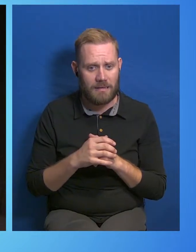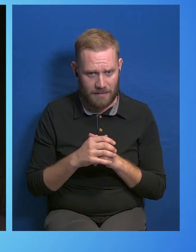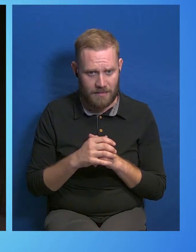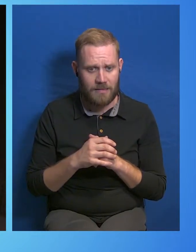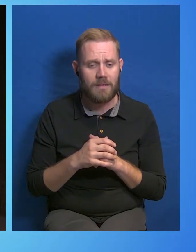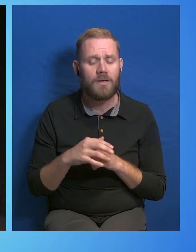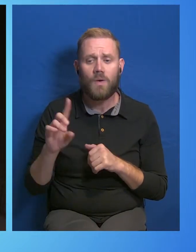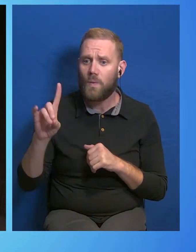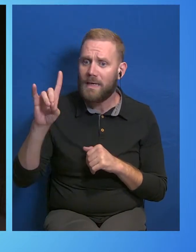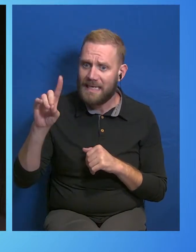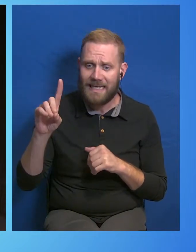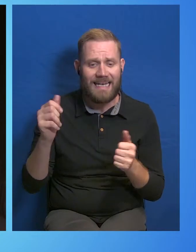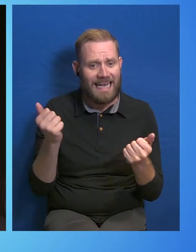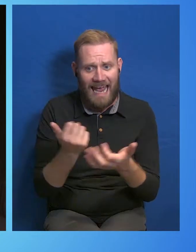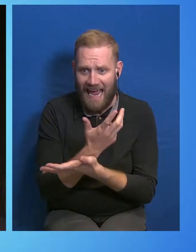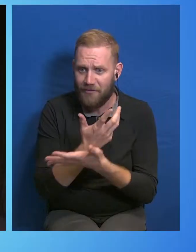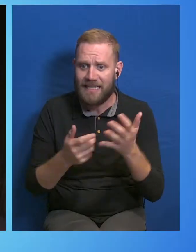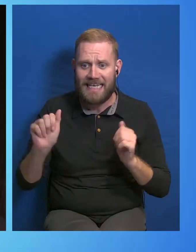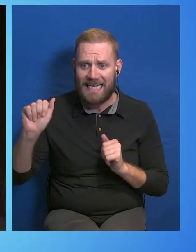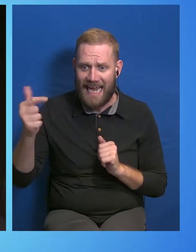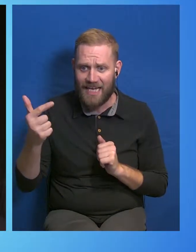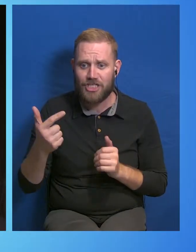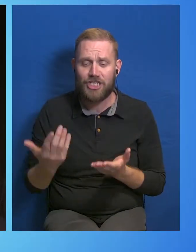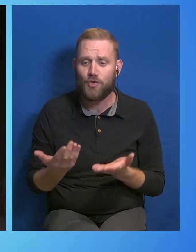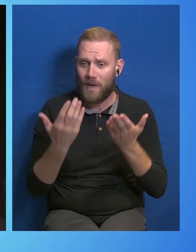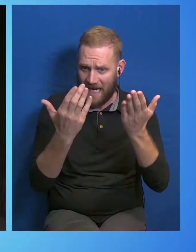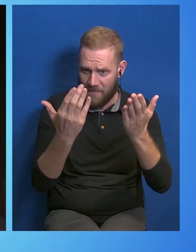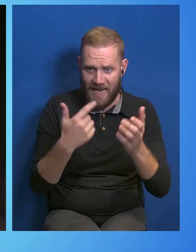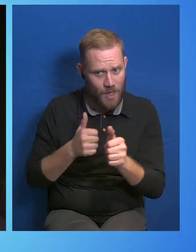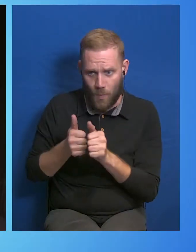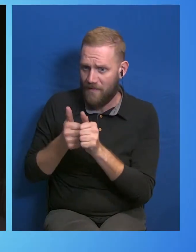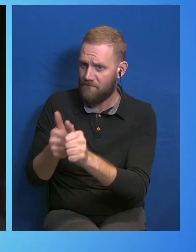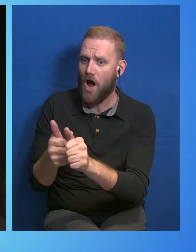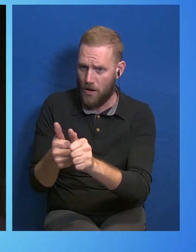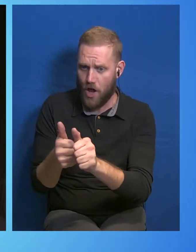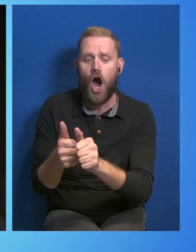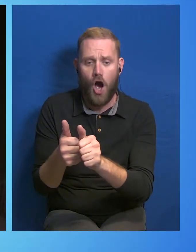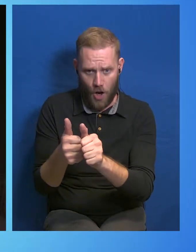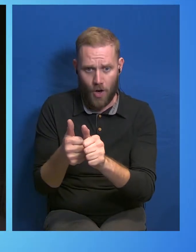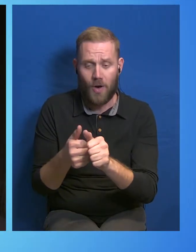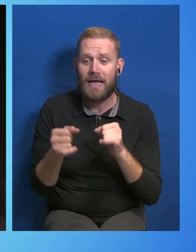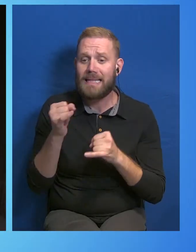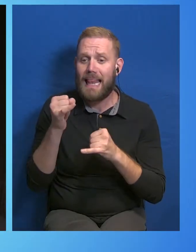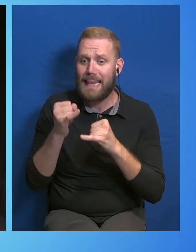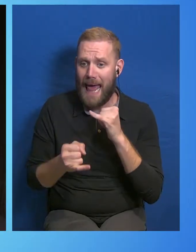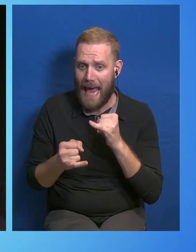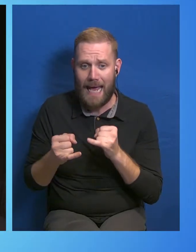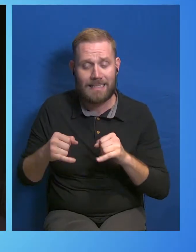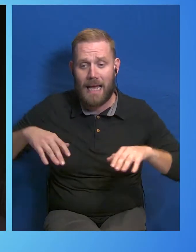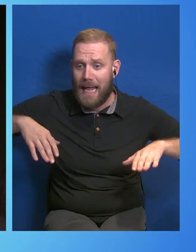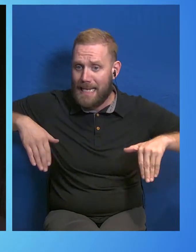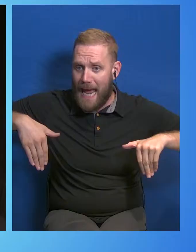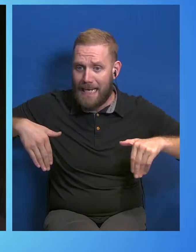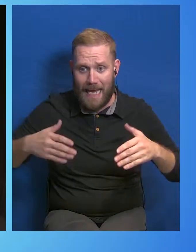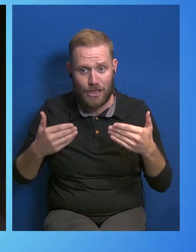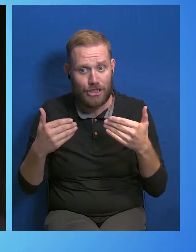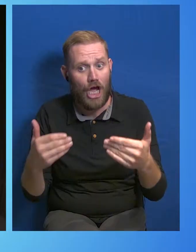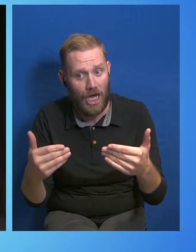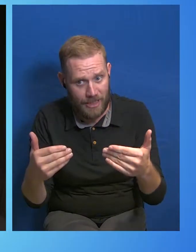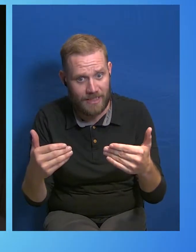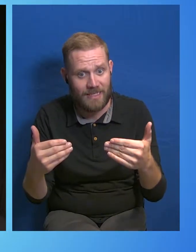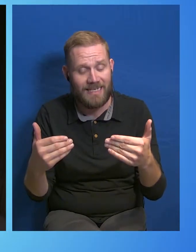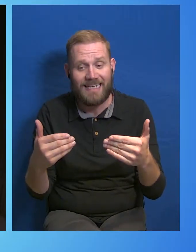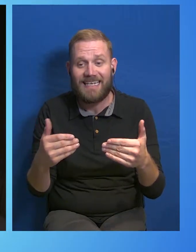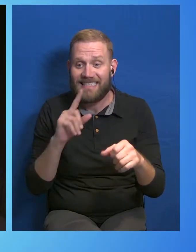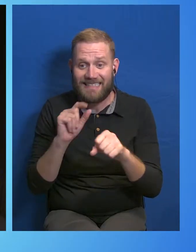We did everything that the Auditor General asked of us. The very last piece that we have not done is to